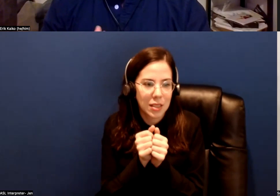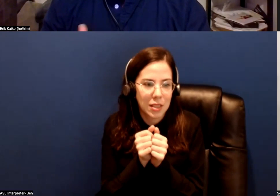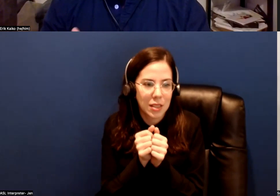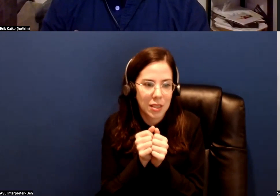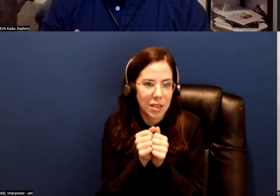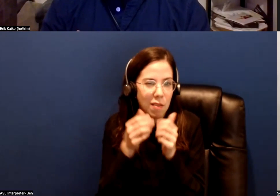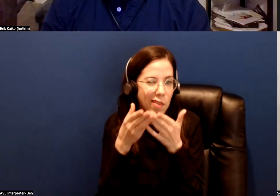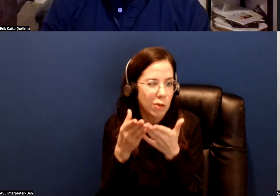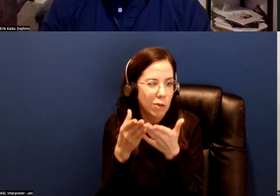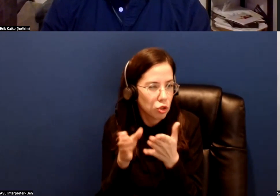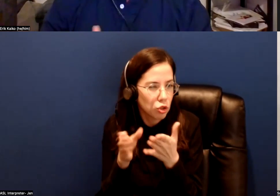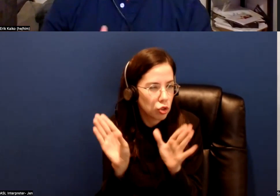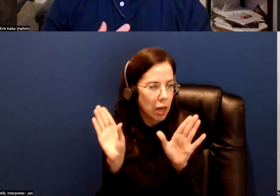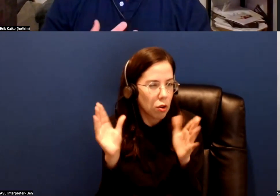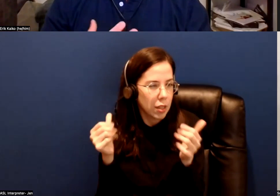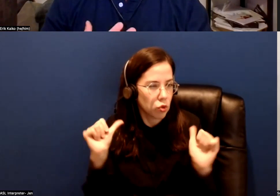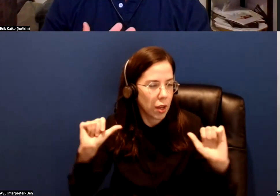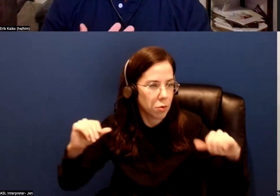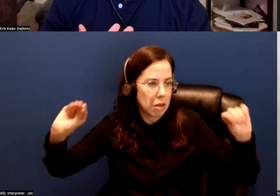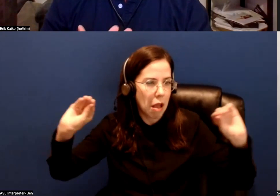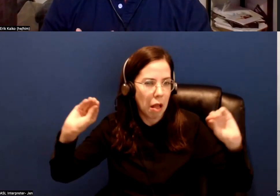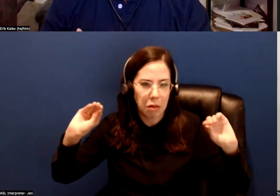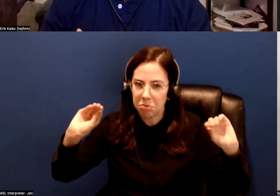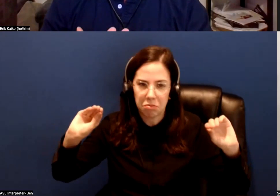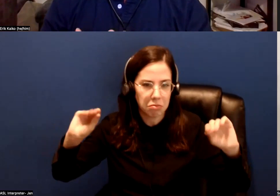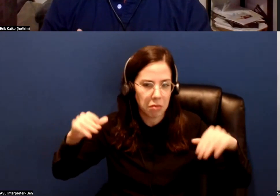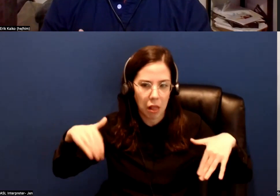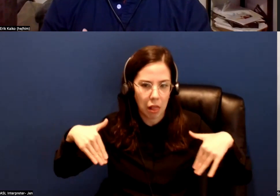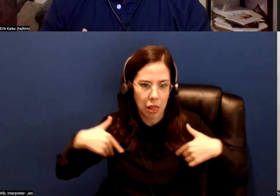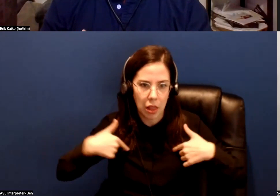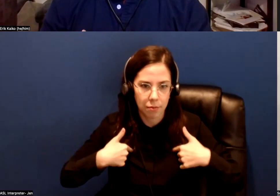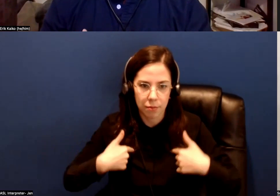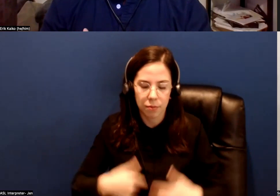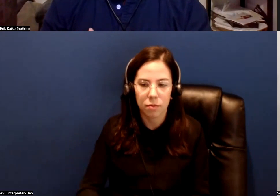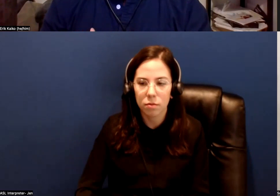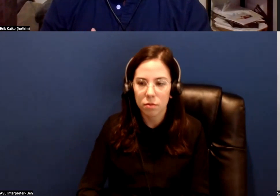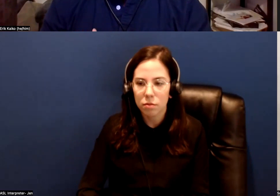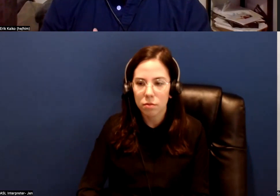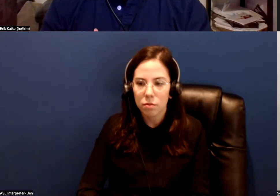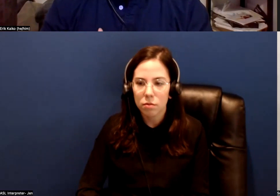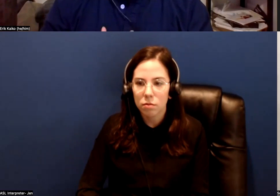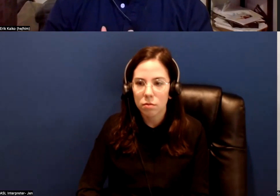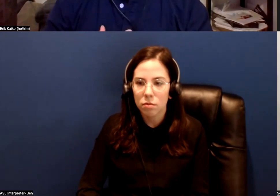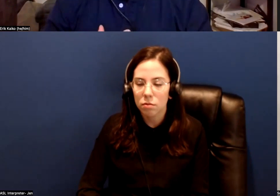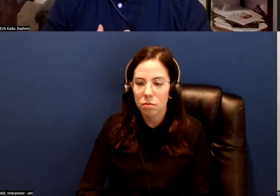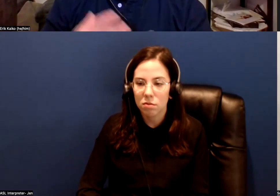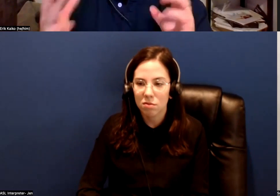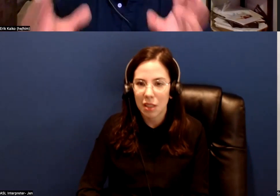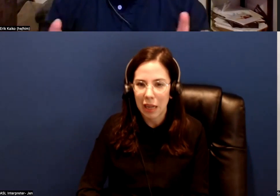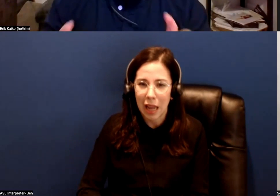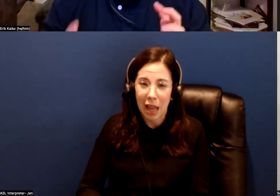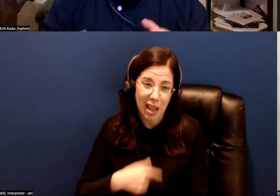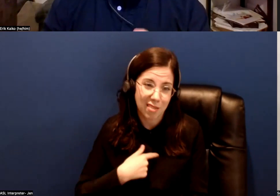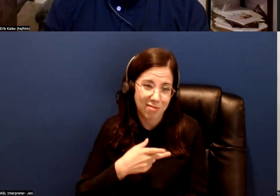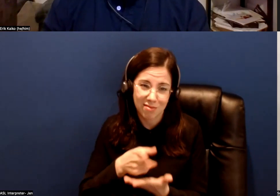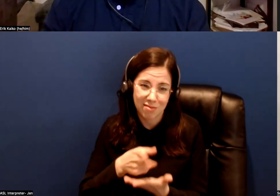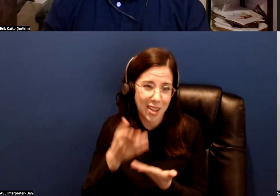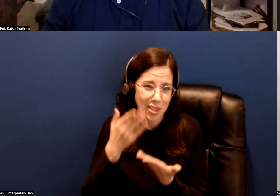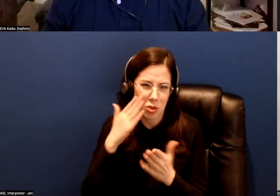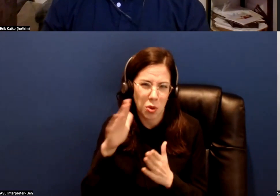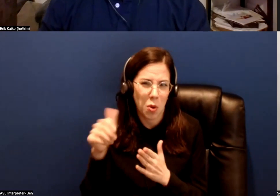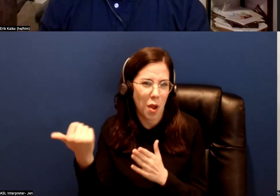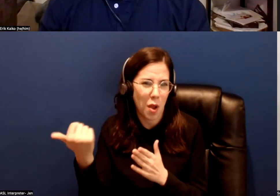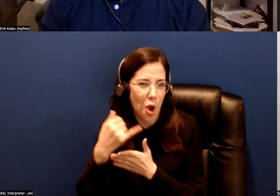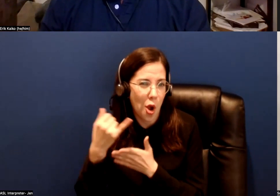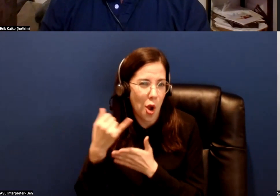general marketing tool though. Um, and I frankly don't know a ton of arts organizations who